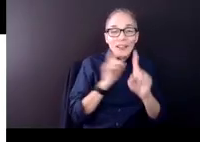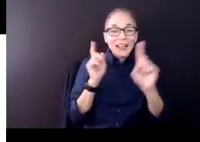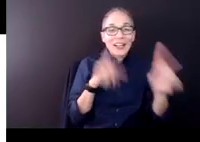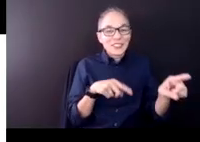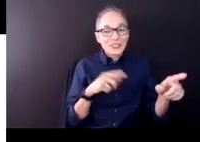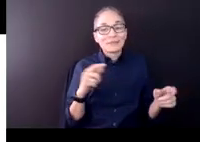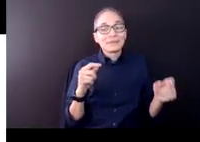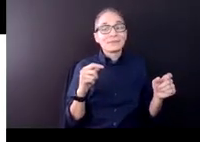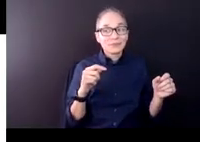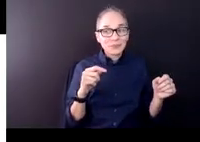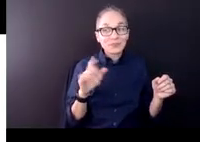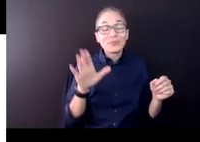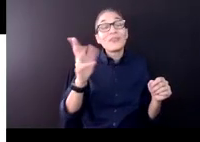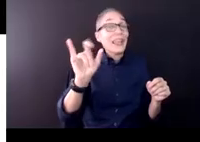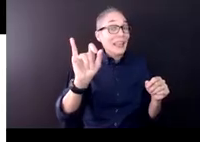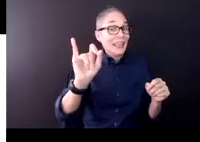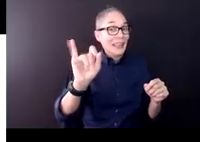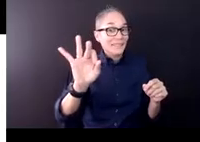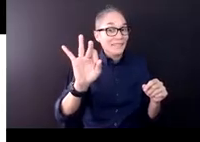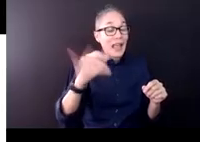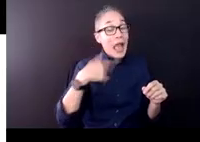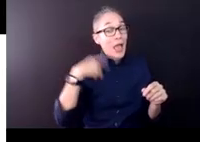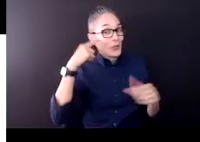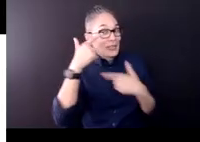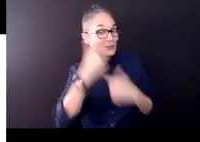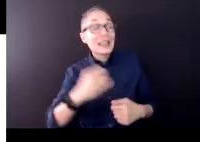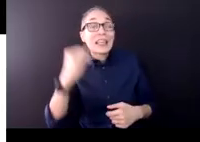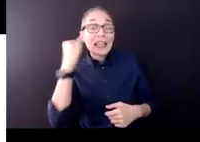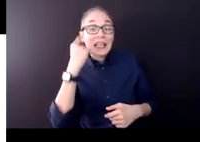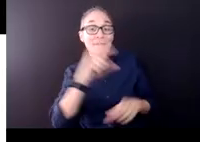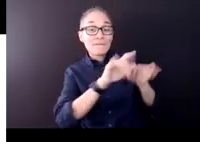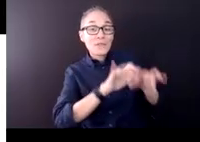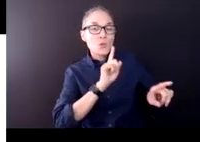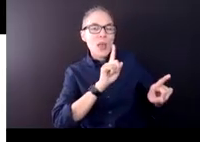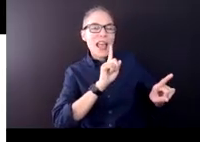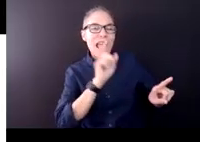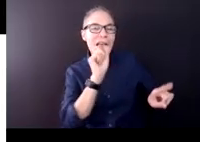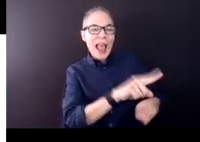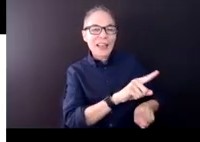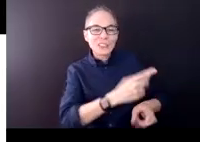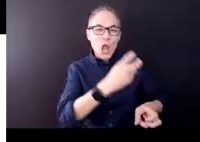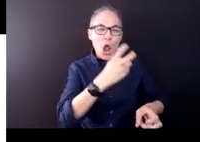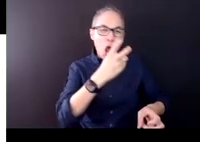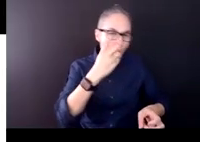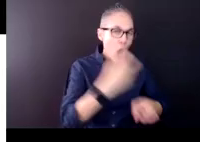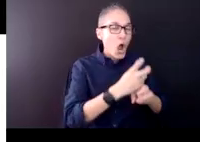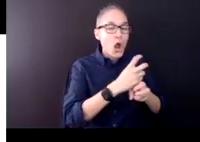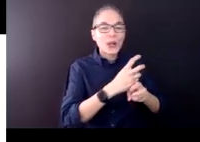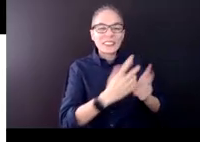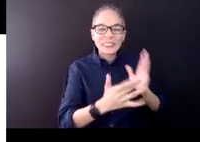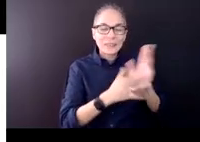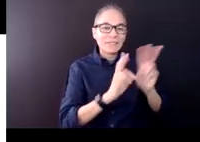was really fascinating was that if you ask an AI model a hard technical or domain